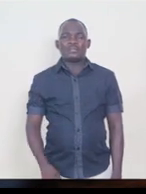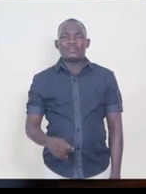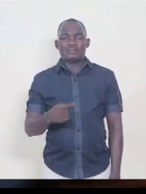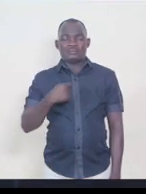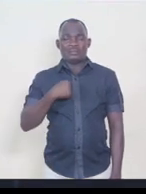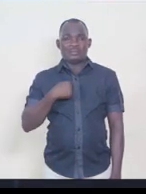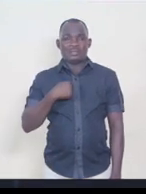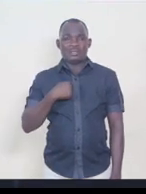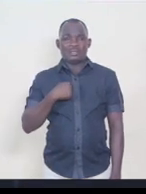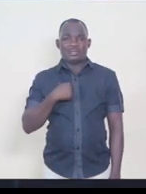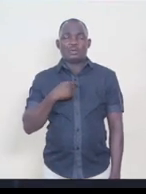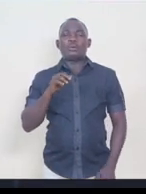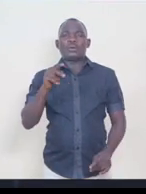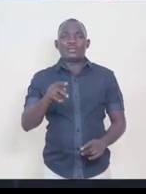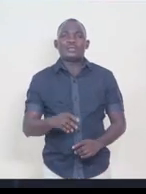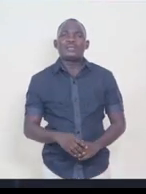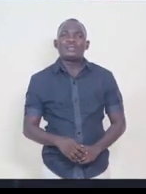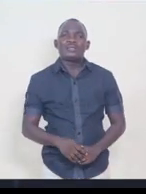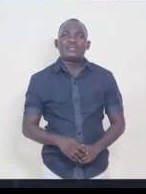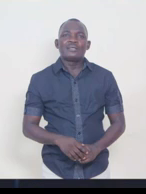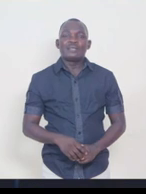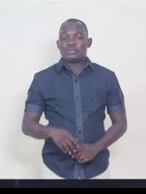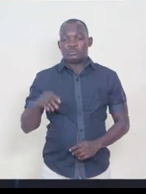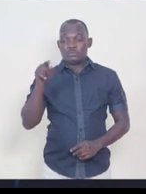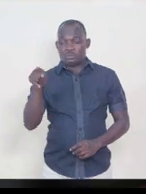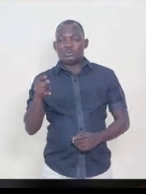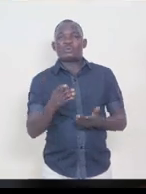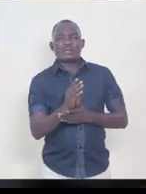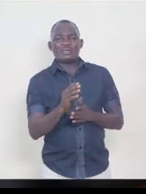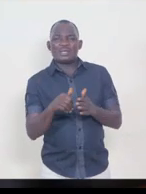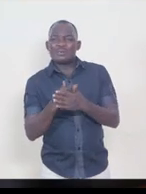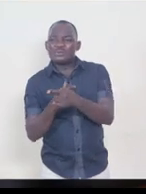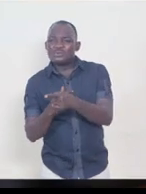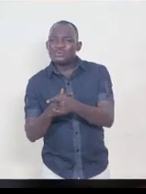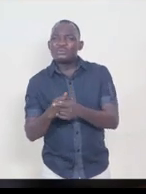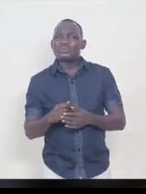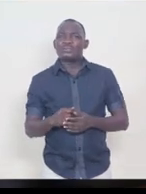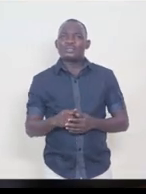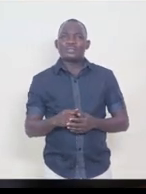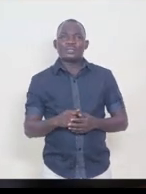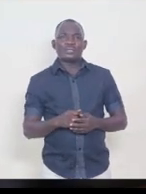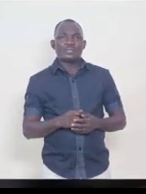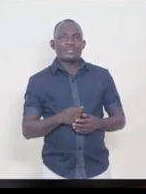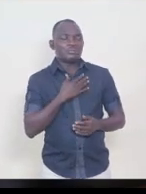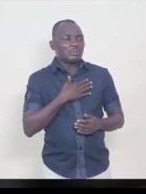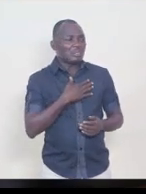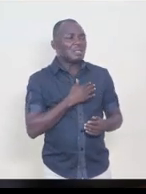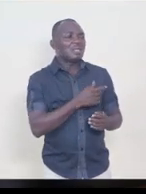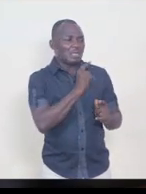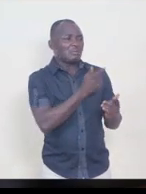you around. Well, you're right. How are you? Can you get me lunch?